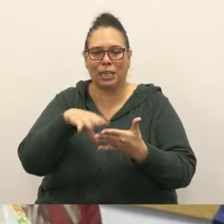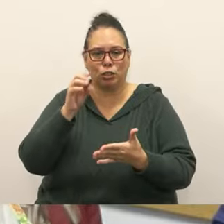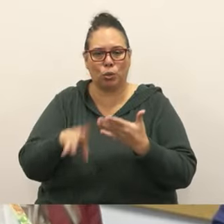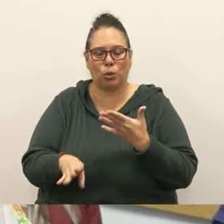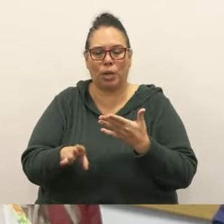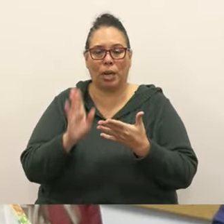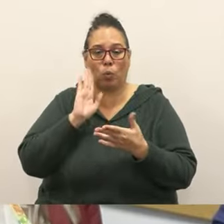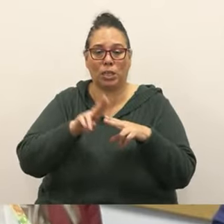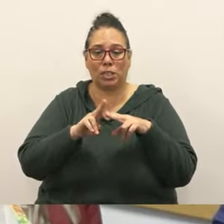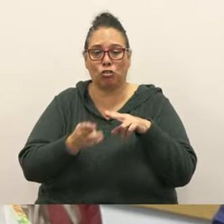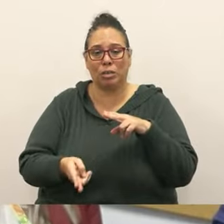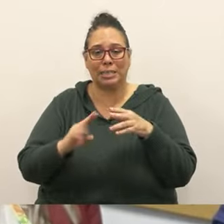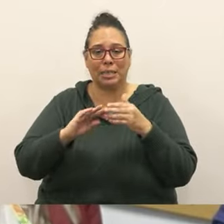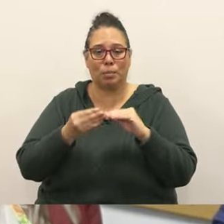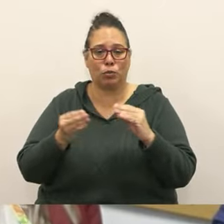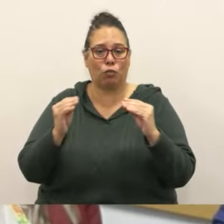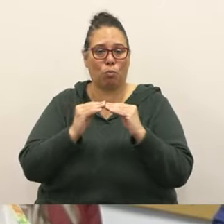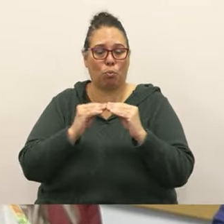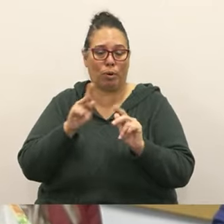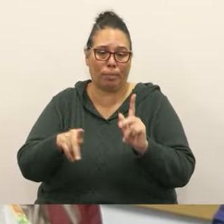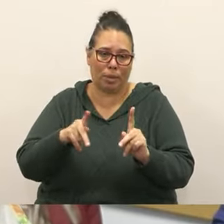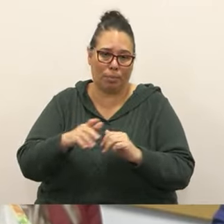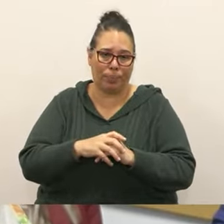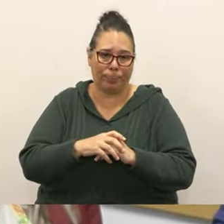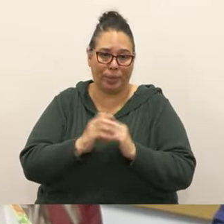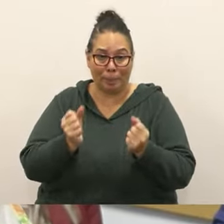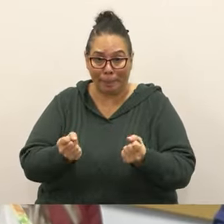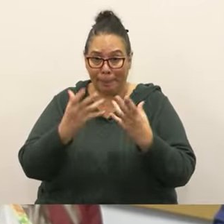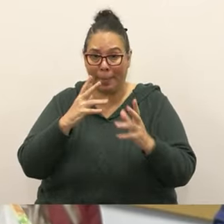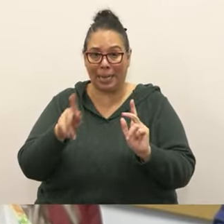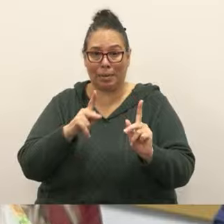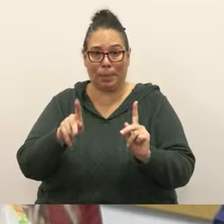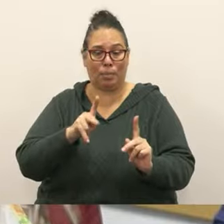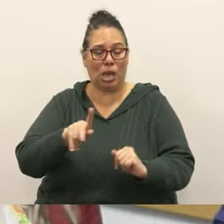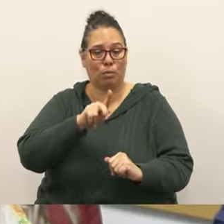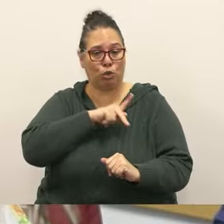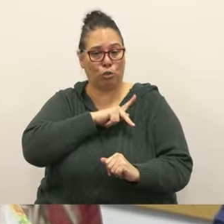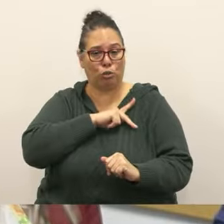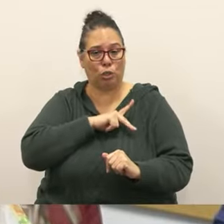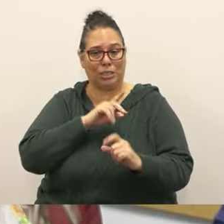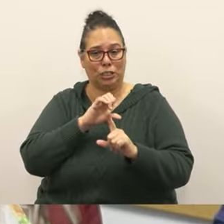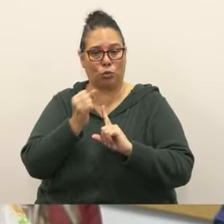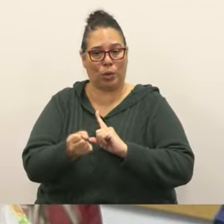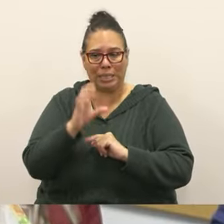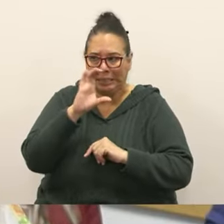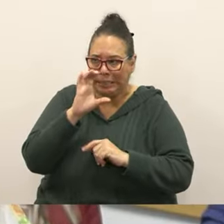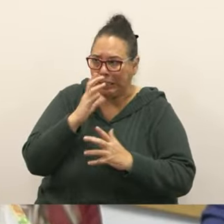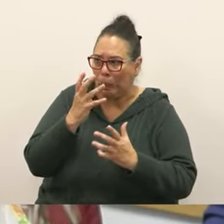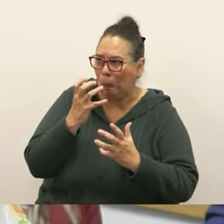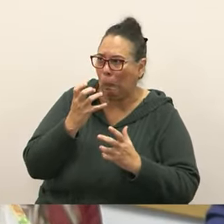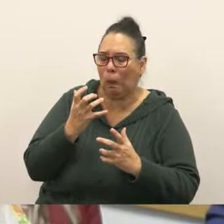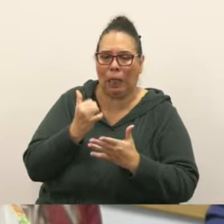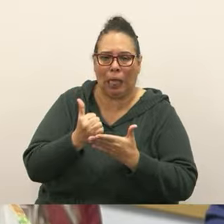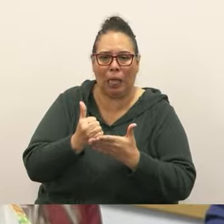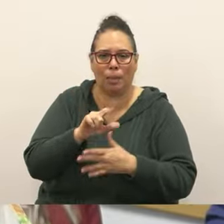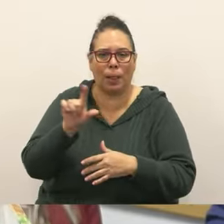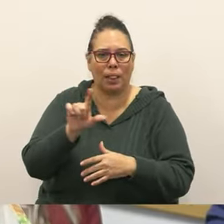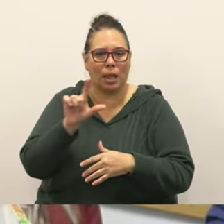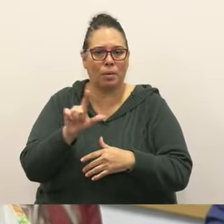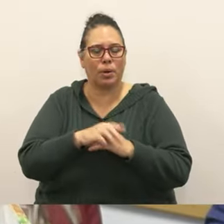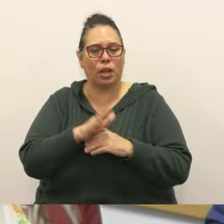decrease numbers for even more people. Many people have personal situations in which they seek refuge inside of libraries at schools